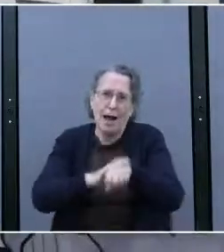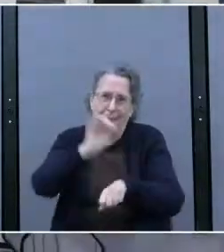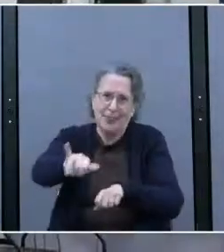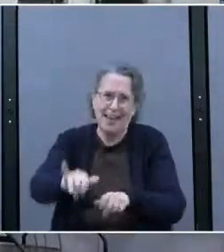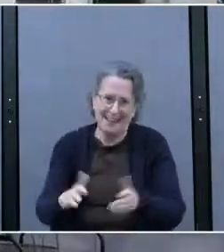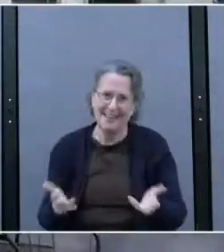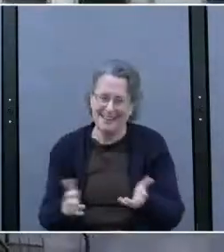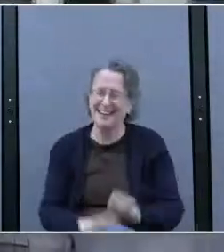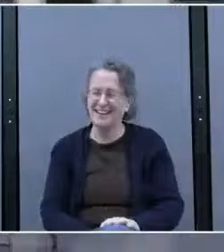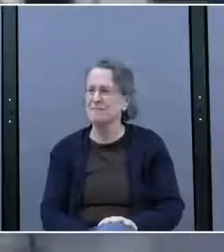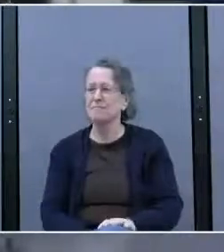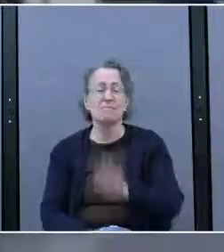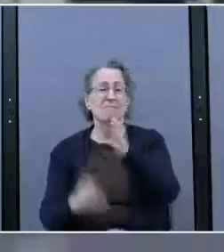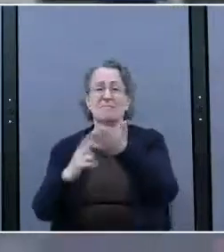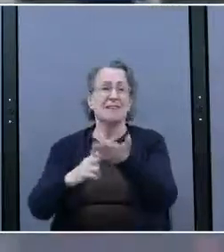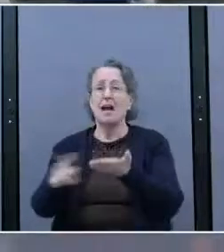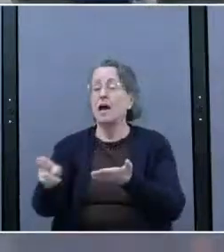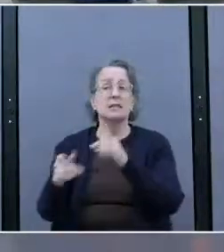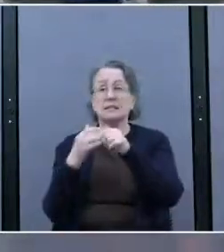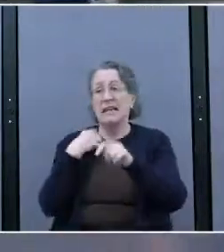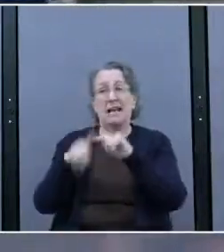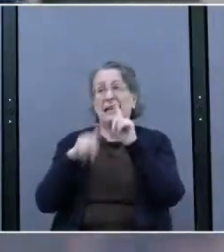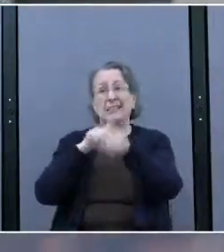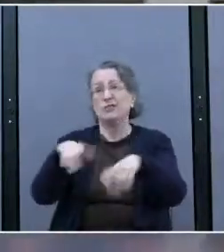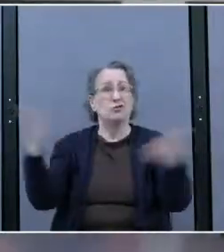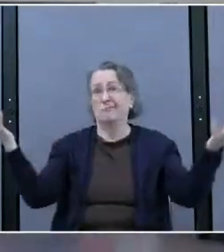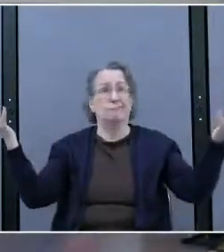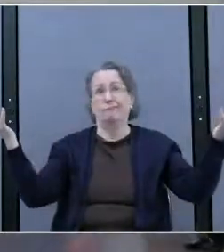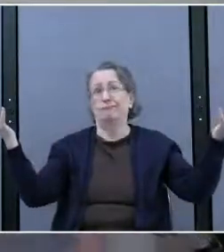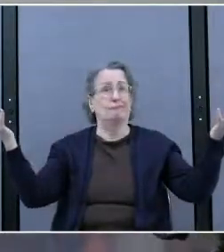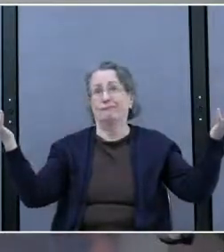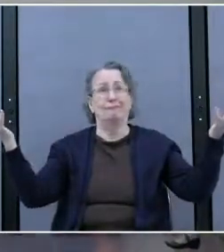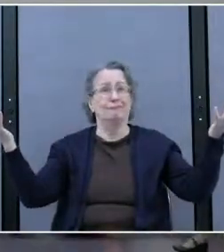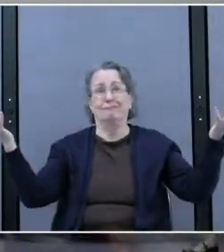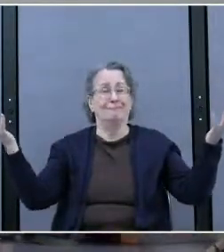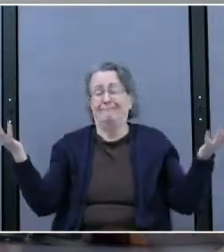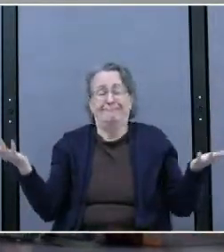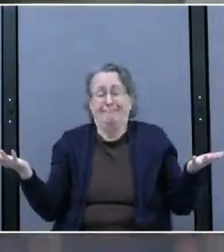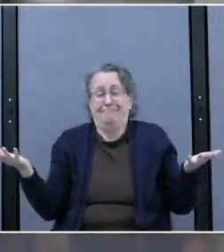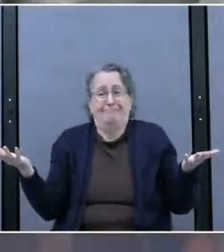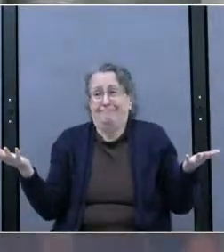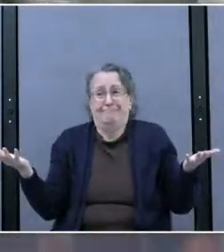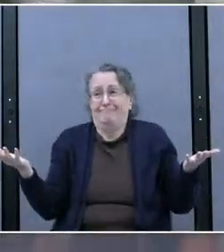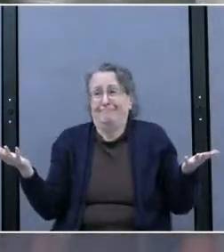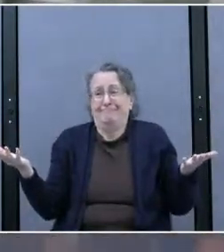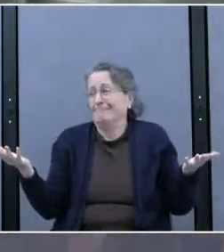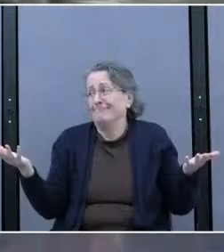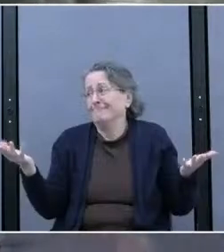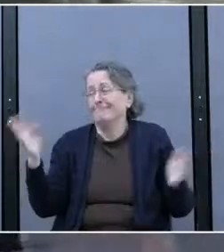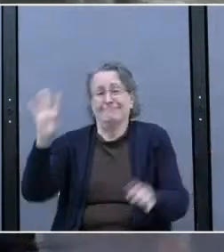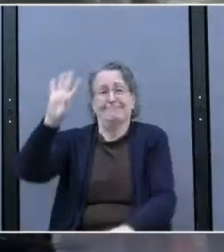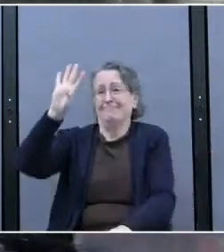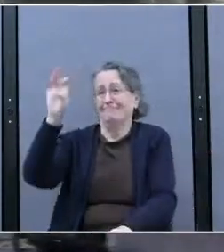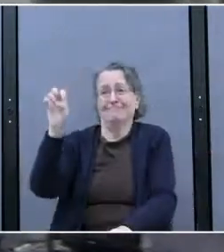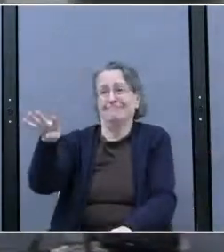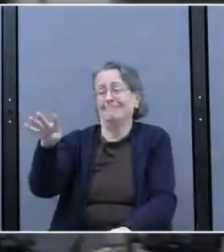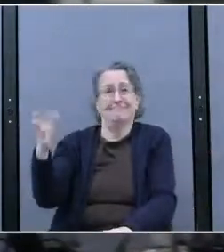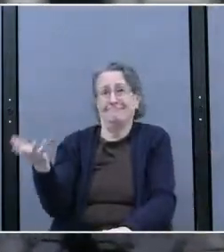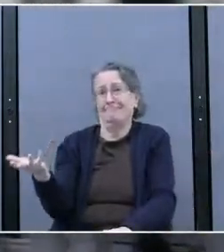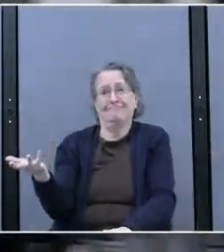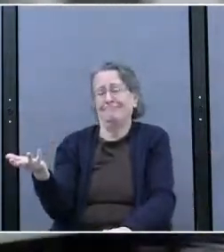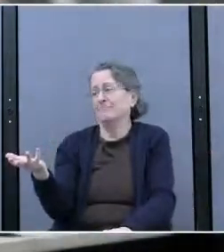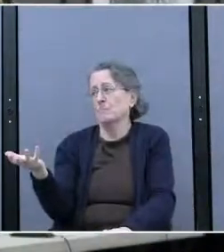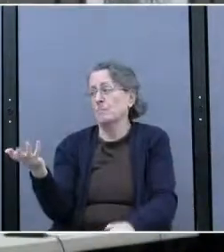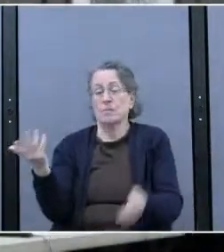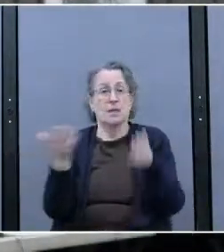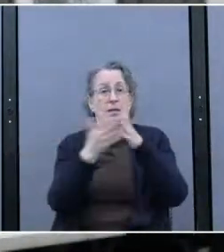honest with you. I have no earthly idea how to answer it. And I want to put that answer right there in a little bit of context. The